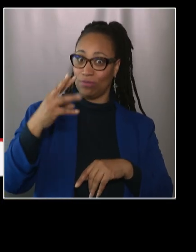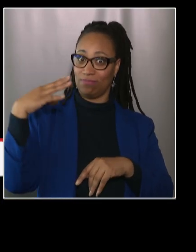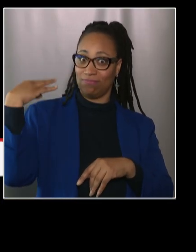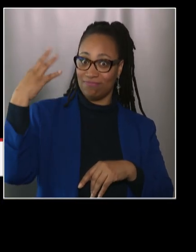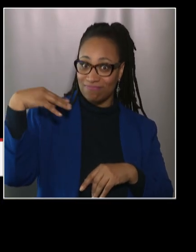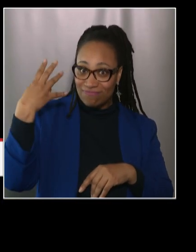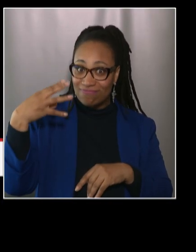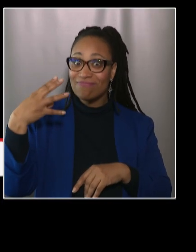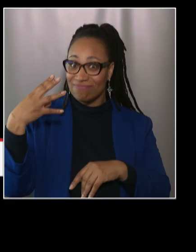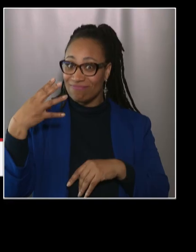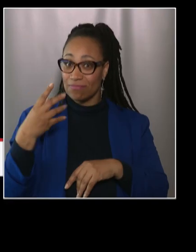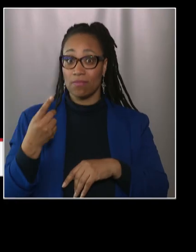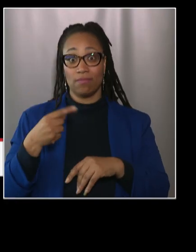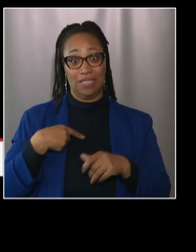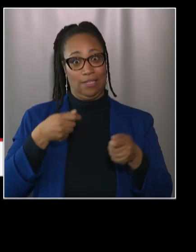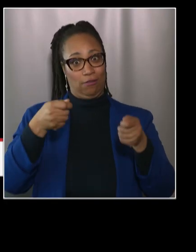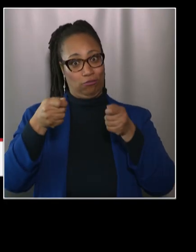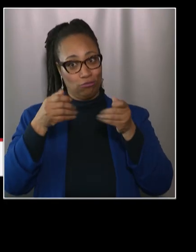Redevelopment.